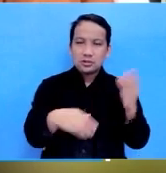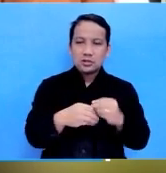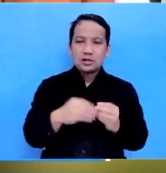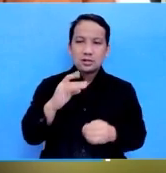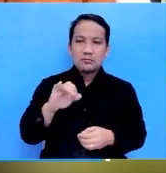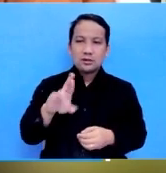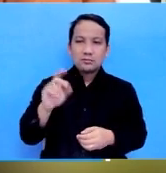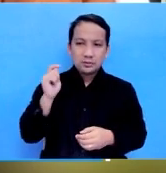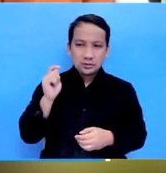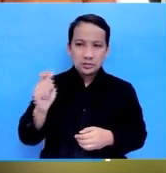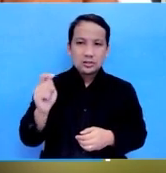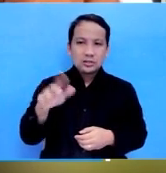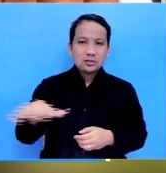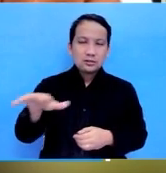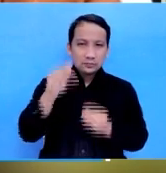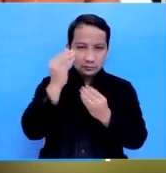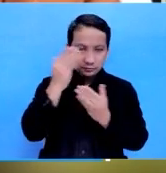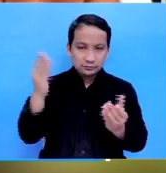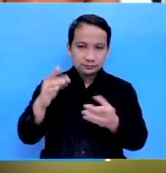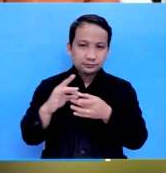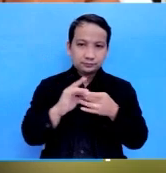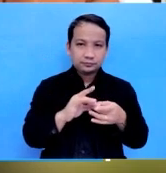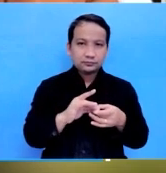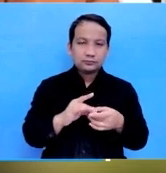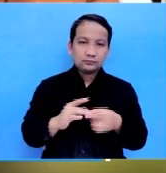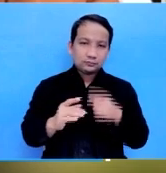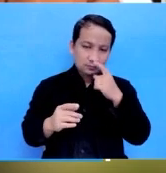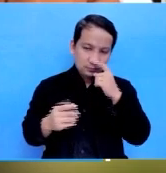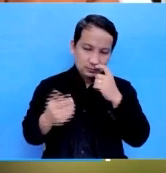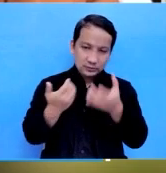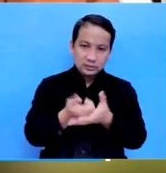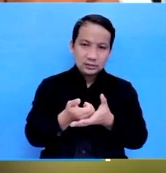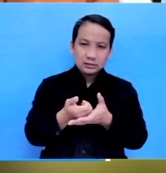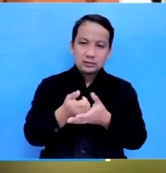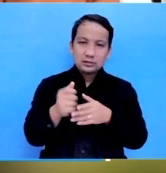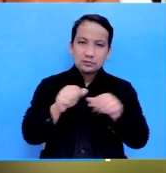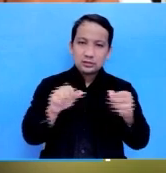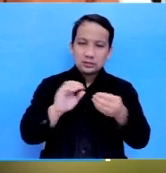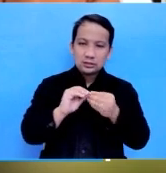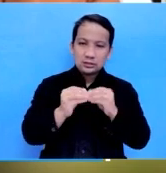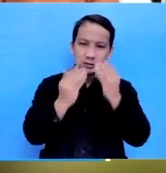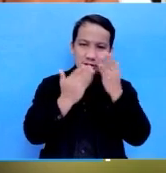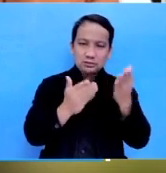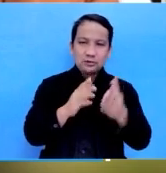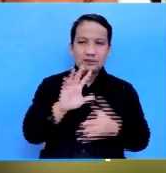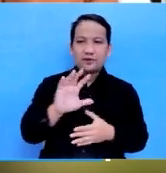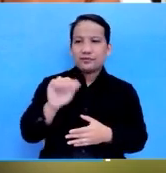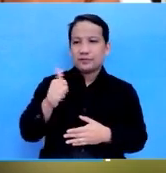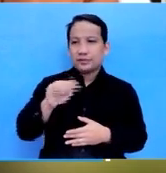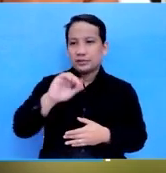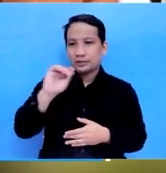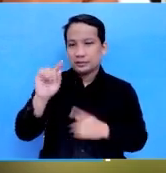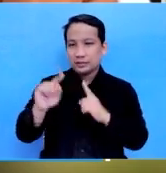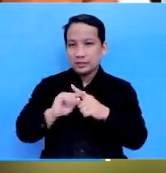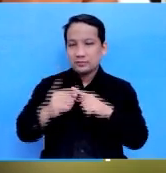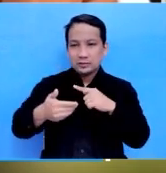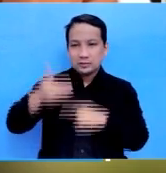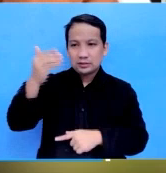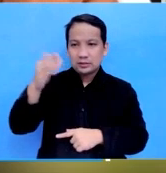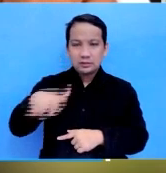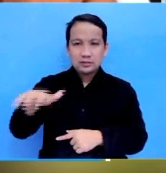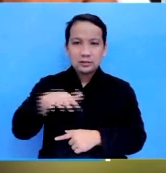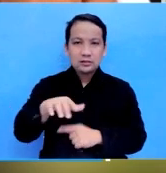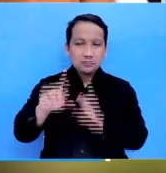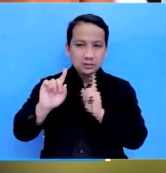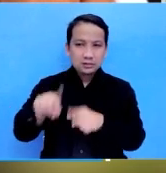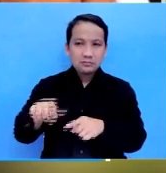MRT, they found or at least we determined na yung actual numbers about 5 to 10 times higher than what is being